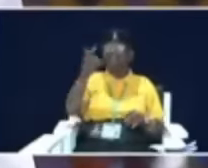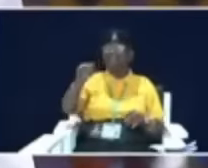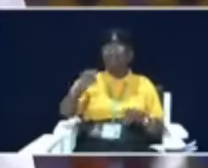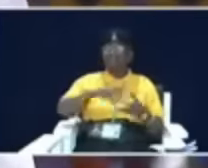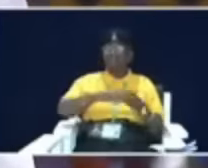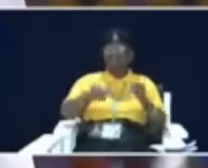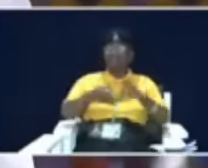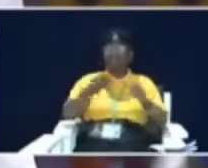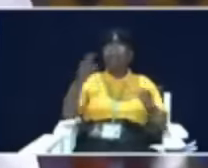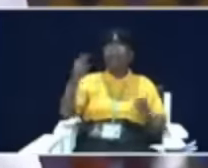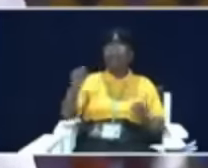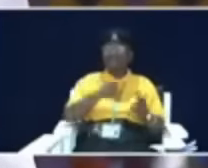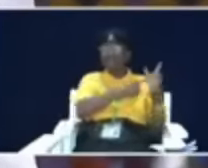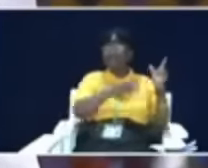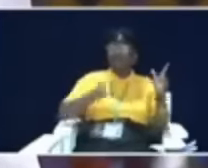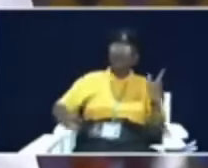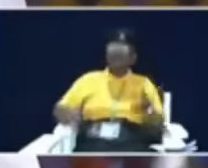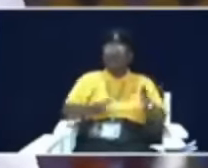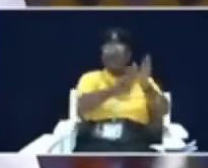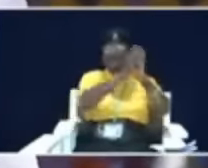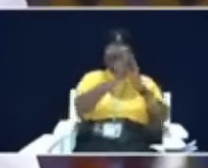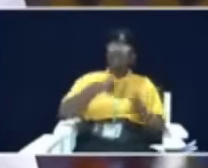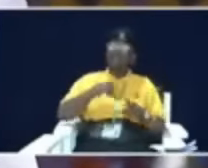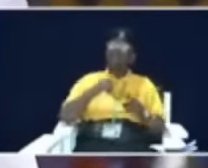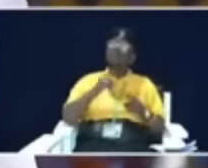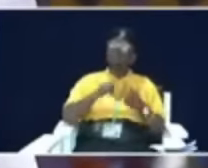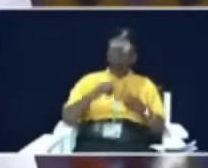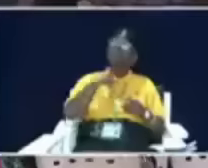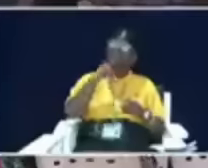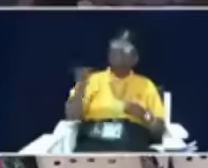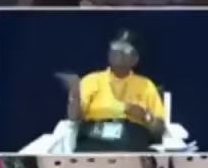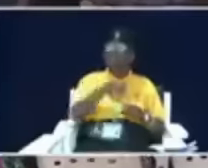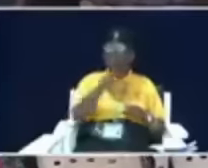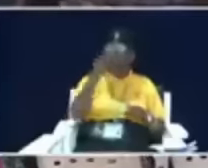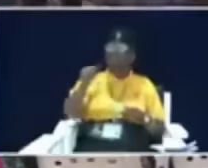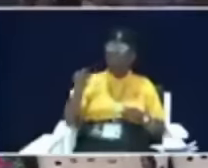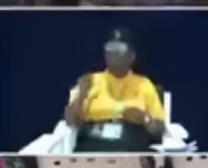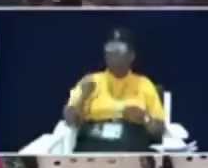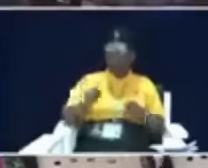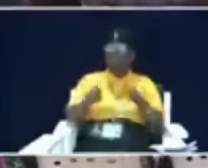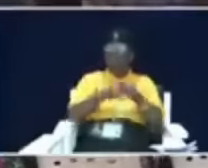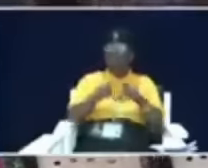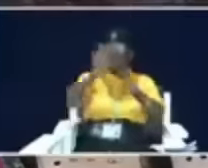The Lord asked me to tell you the same miracle is happening here tonight.